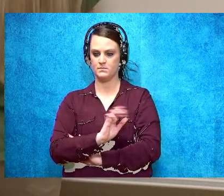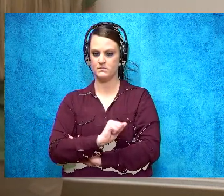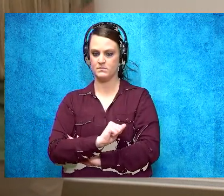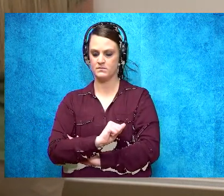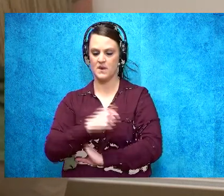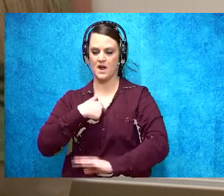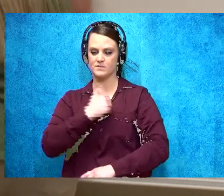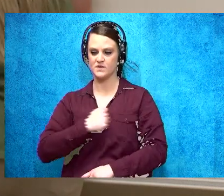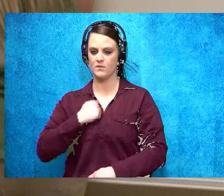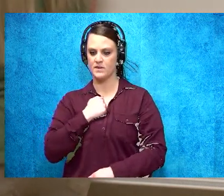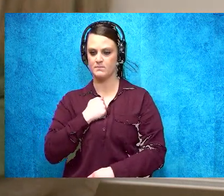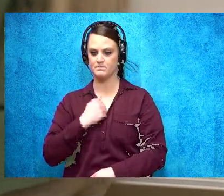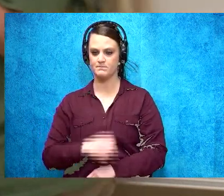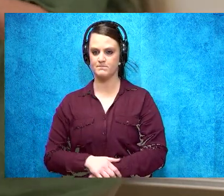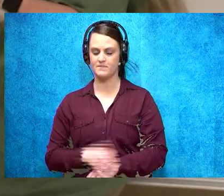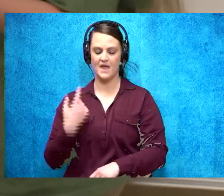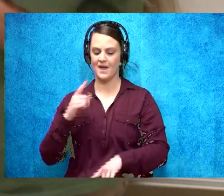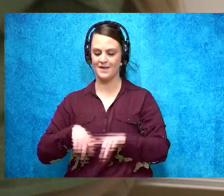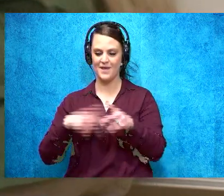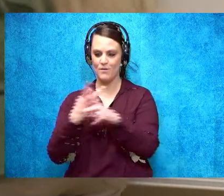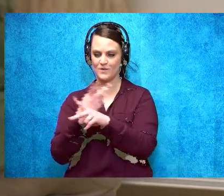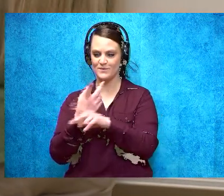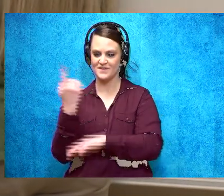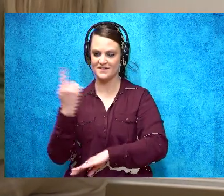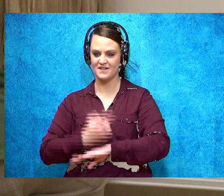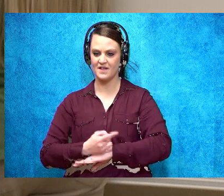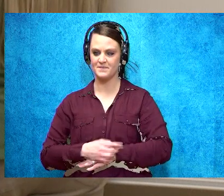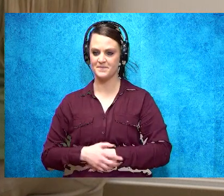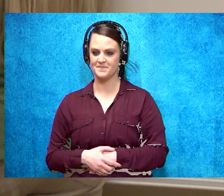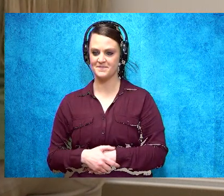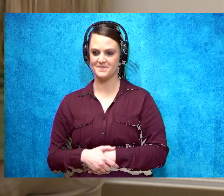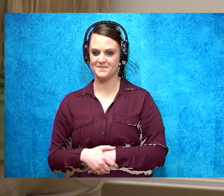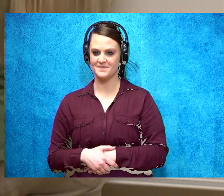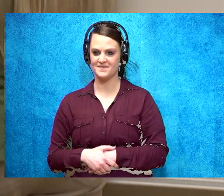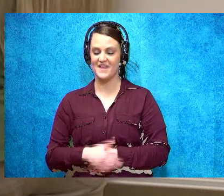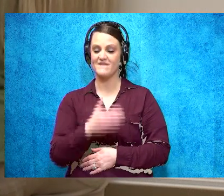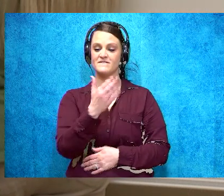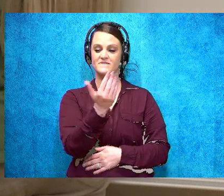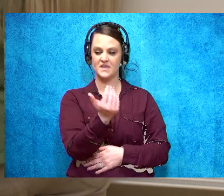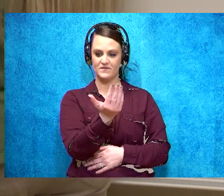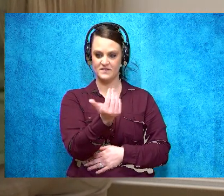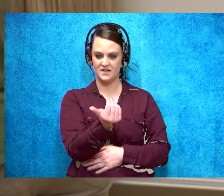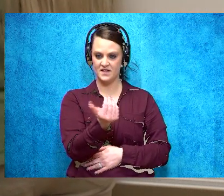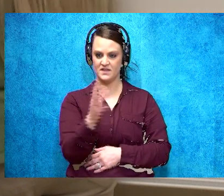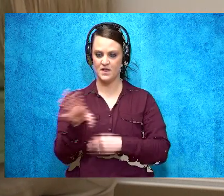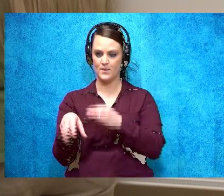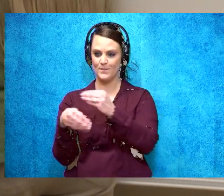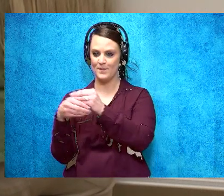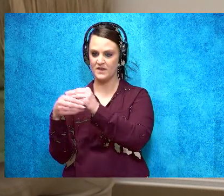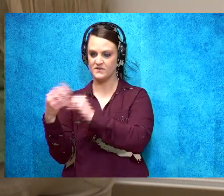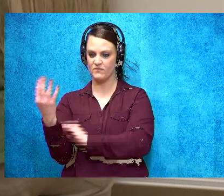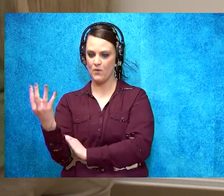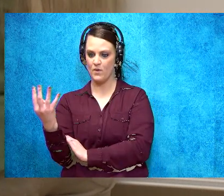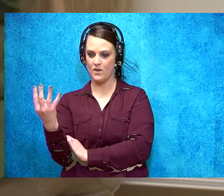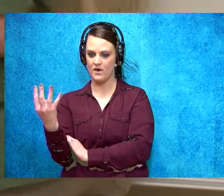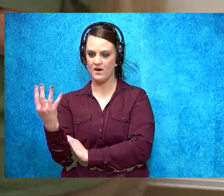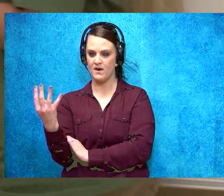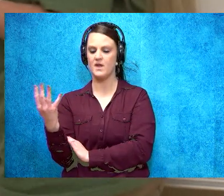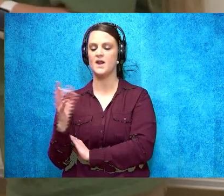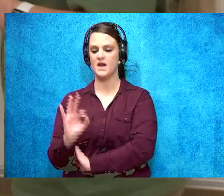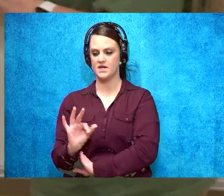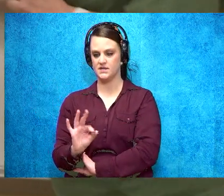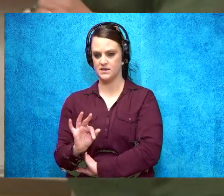I apologize. I can't multiply today. 15 plus 4, which is